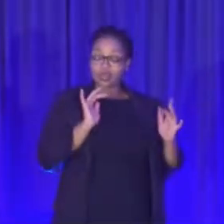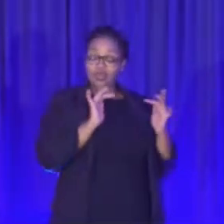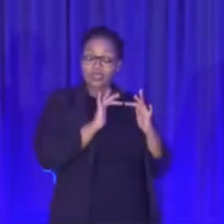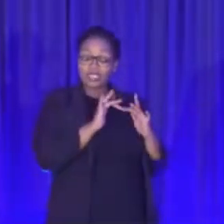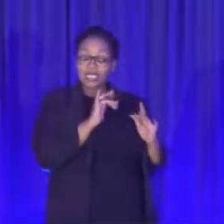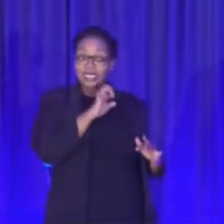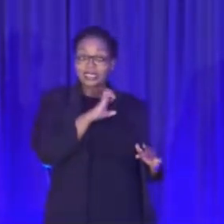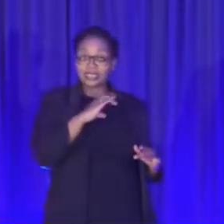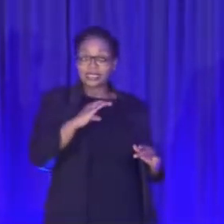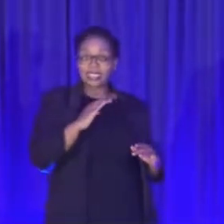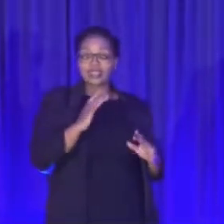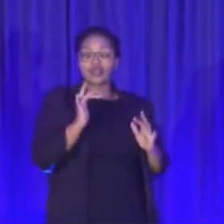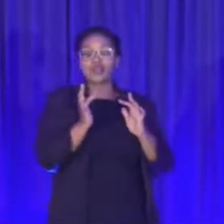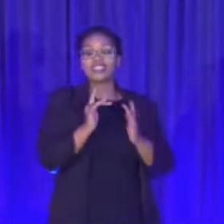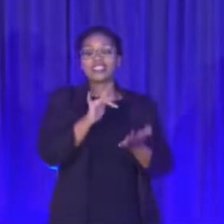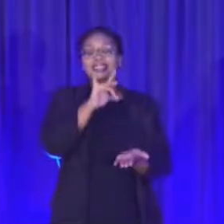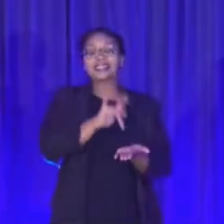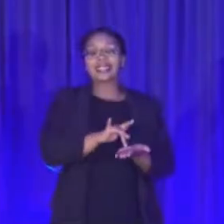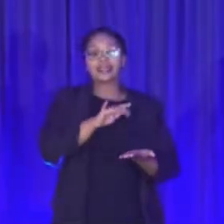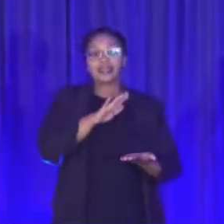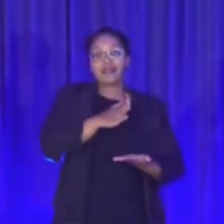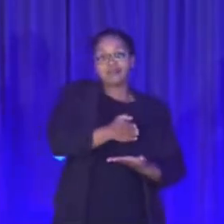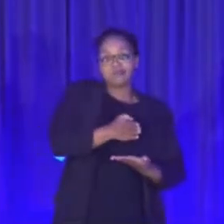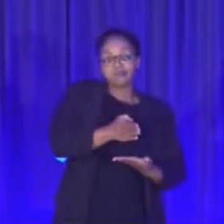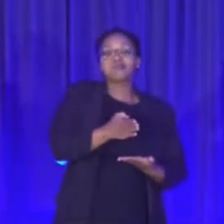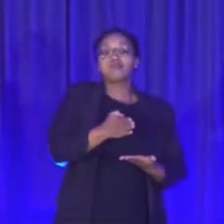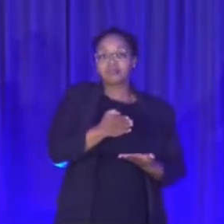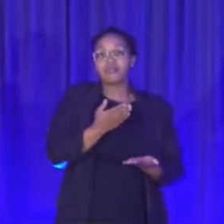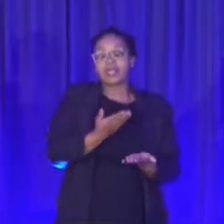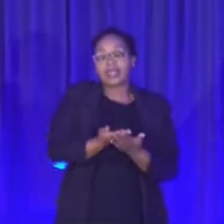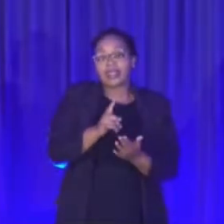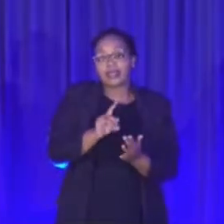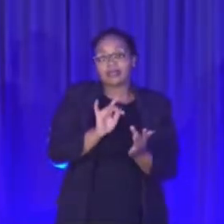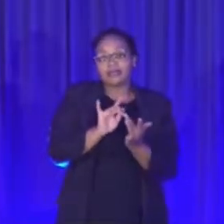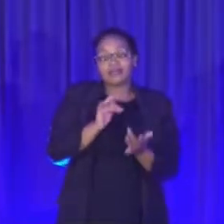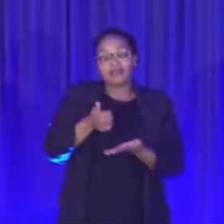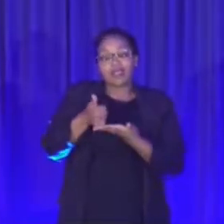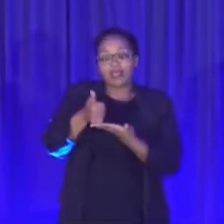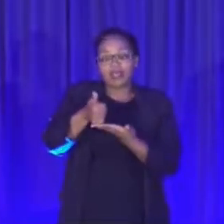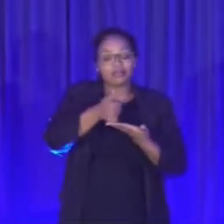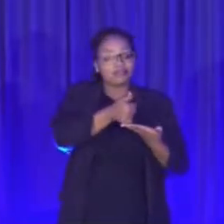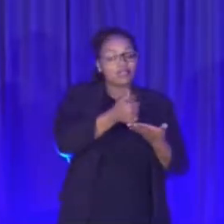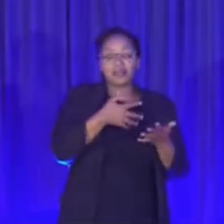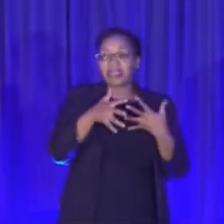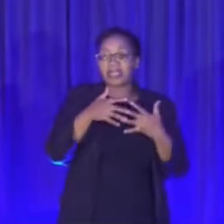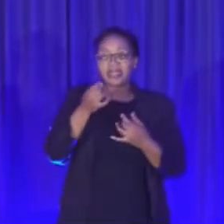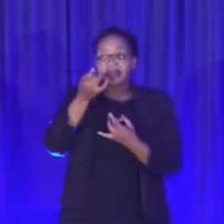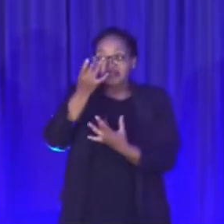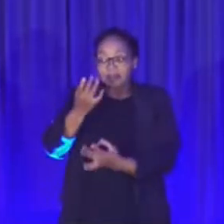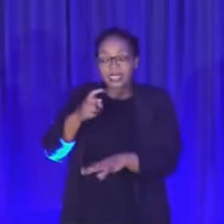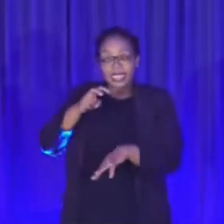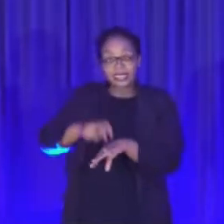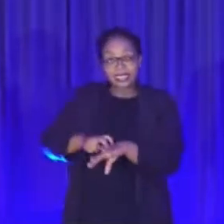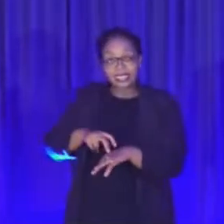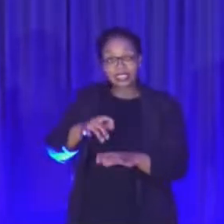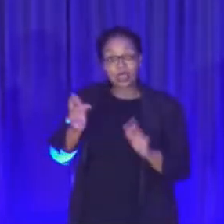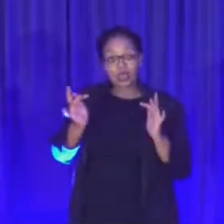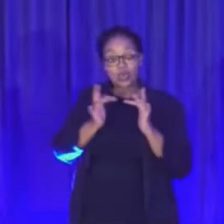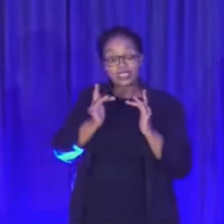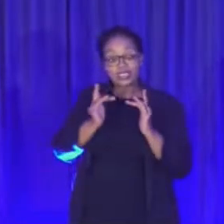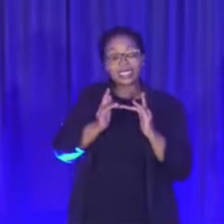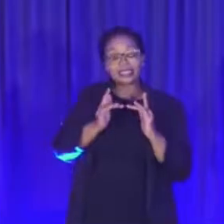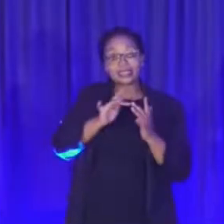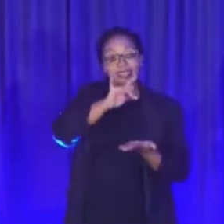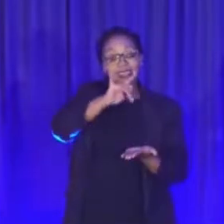center so as to get necessary assistance and information. The number of the contact